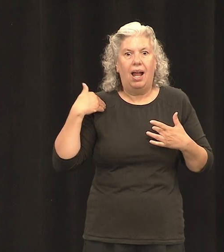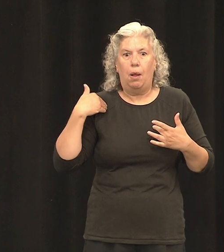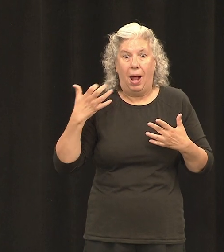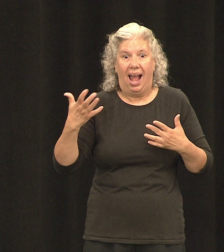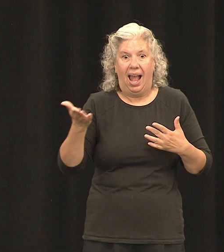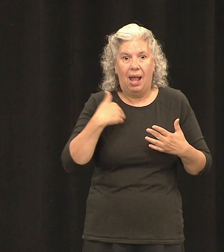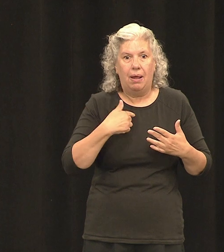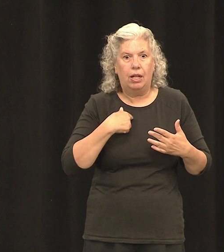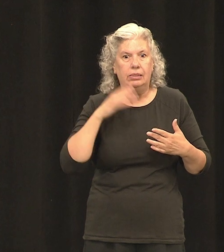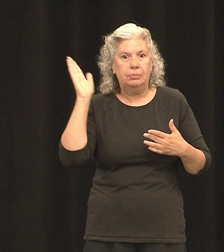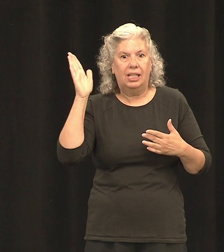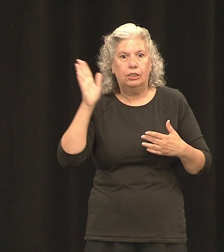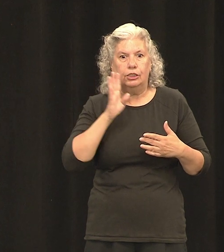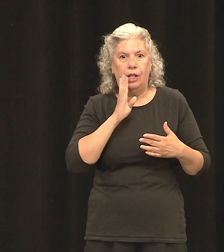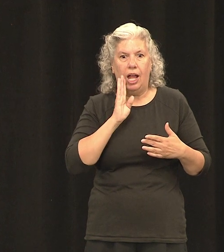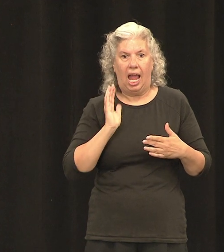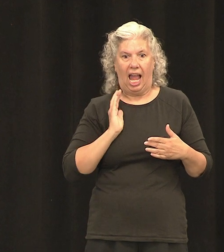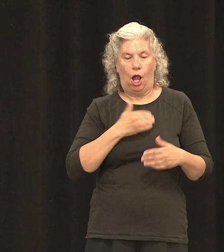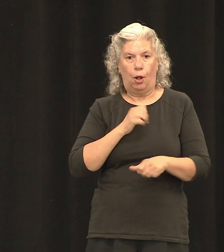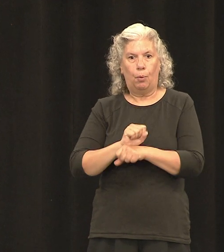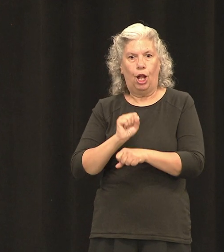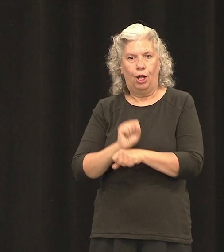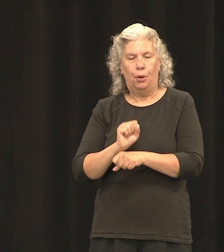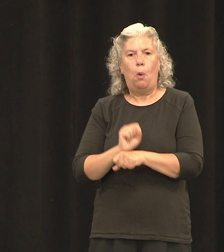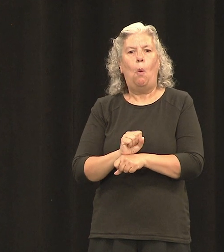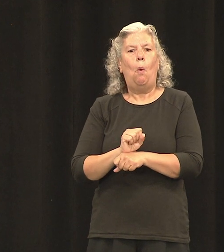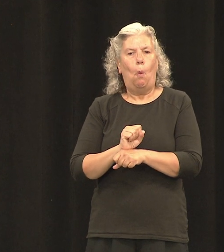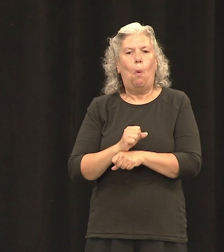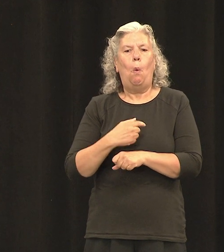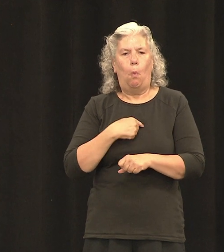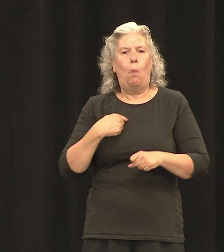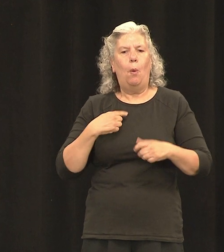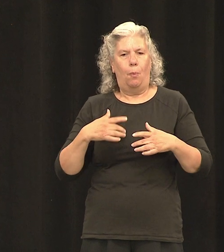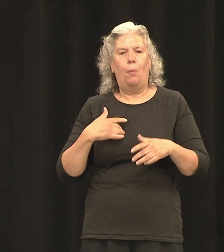hard to slow down so that we can